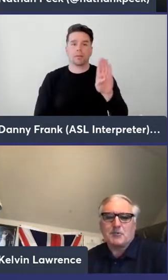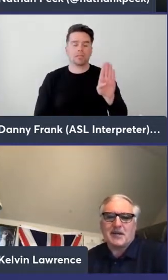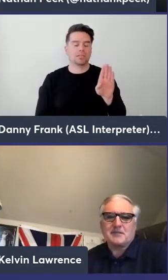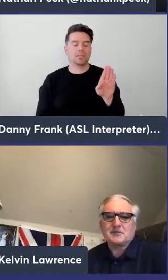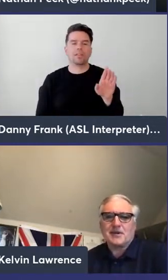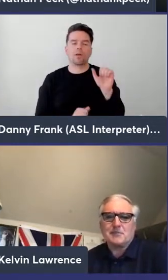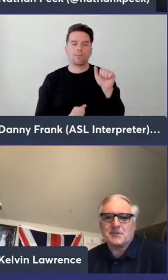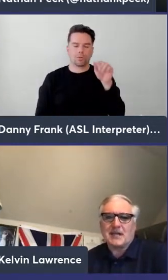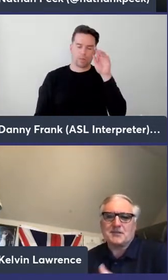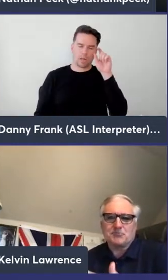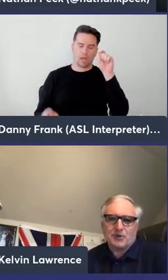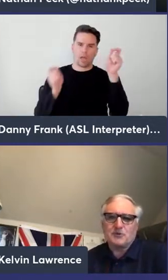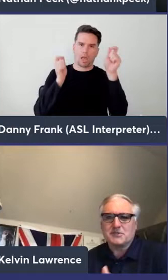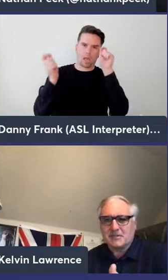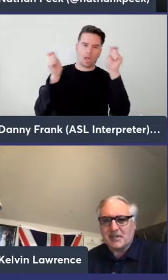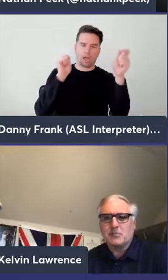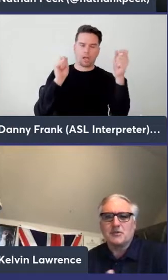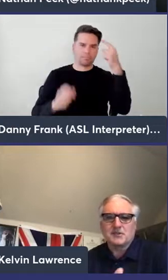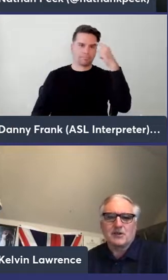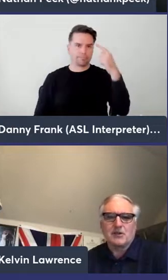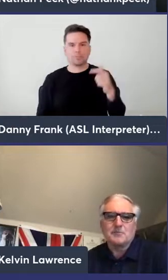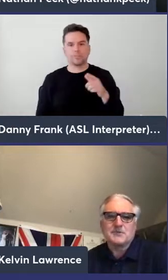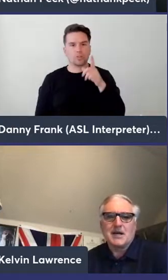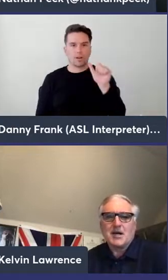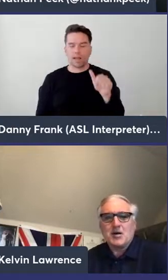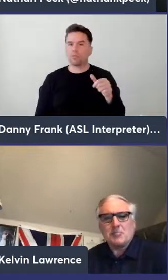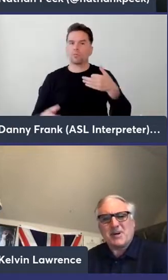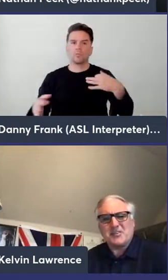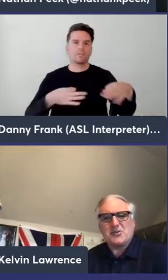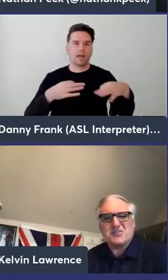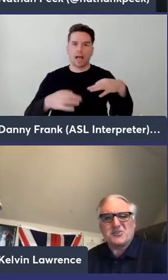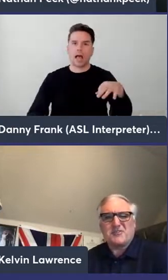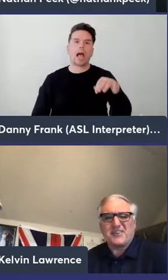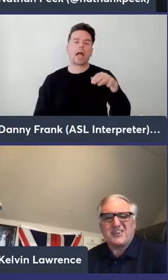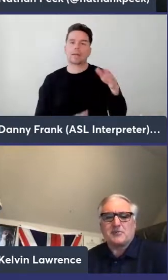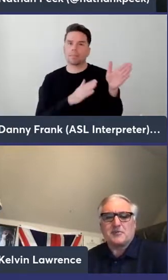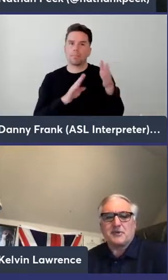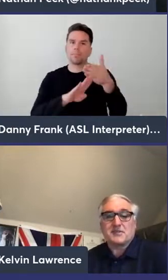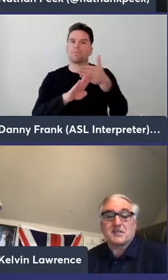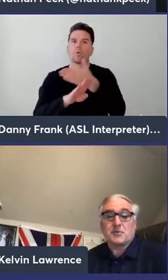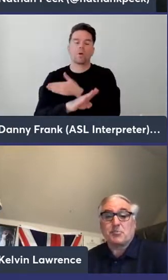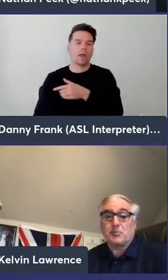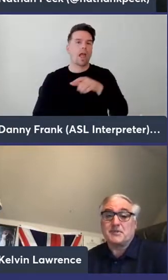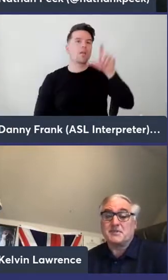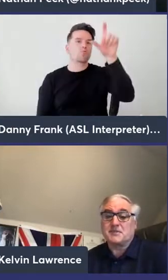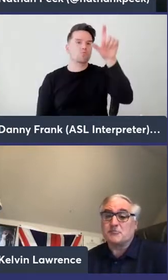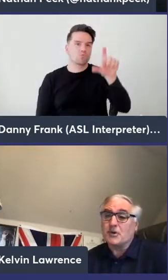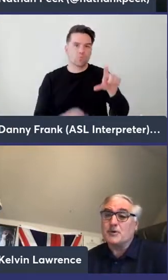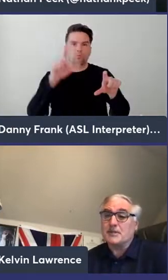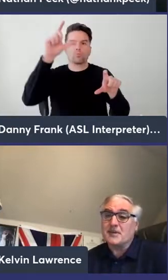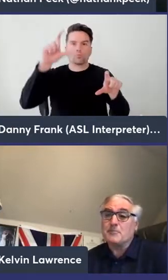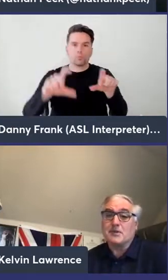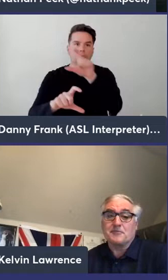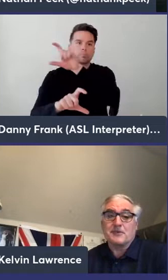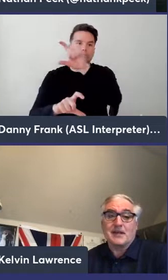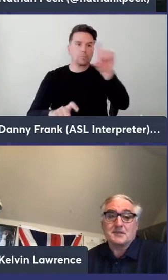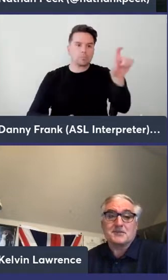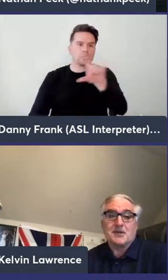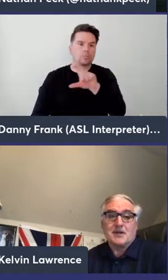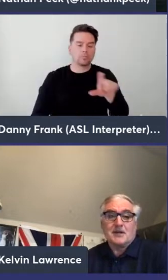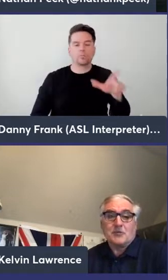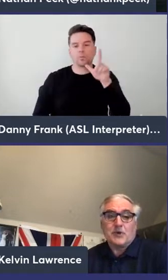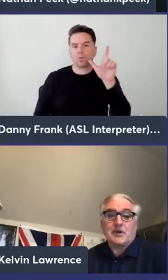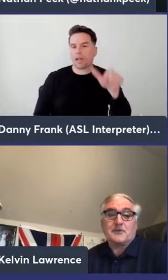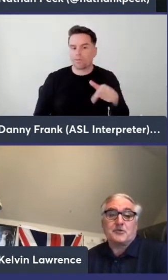a schema ahead of time that has rows and tables and columns, but you can sort of think of a vertex with properties as a row in a table, if you like.